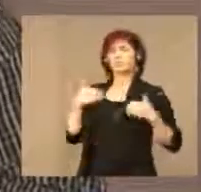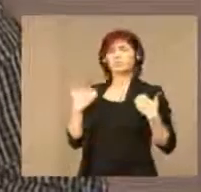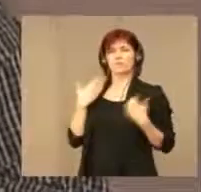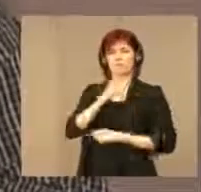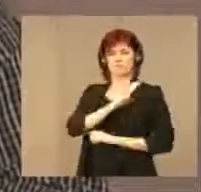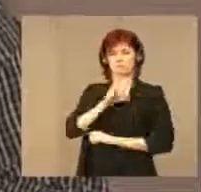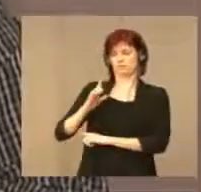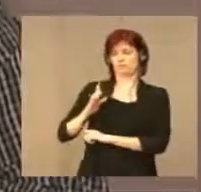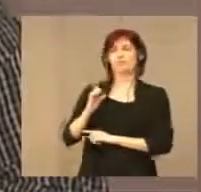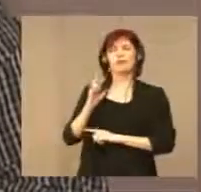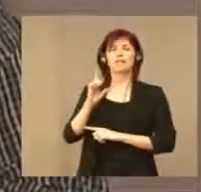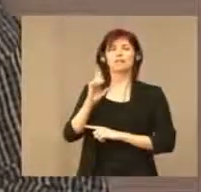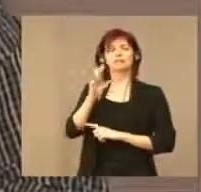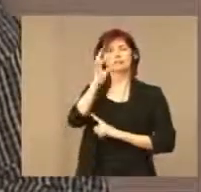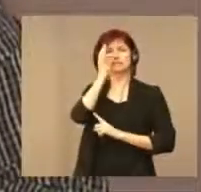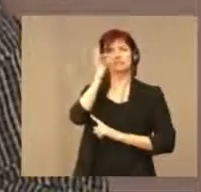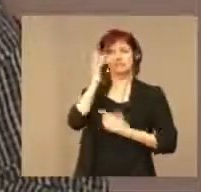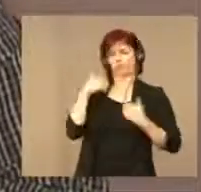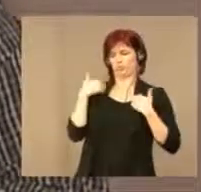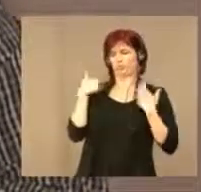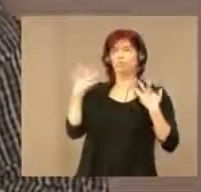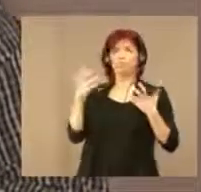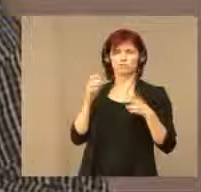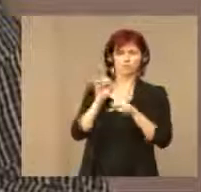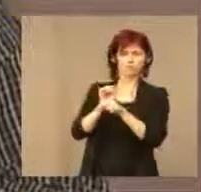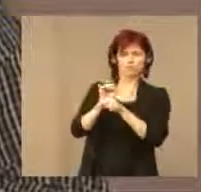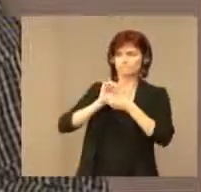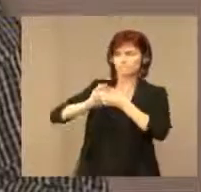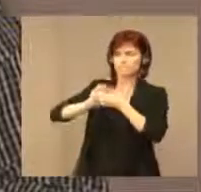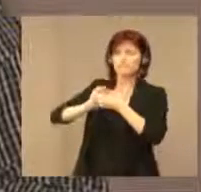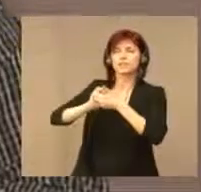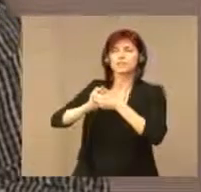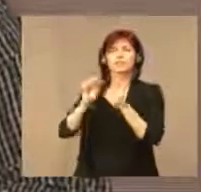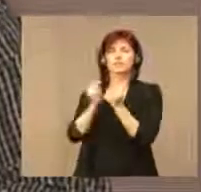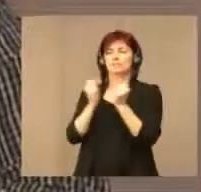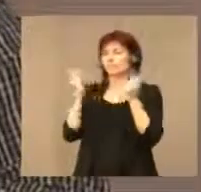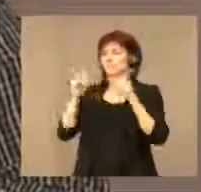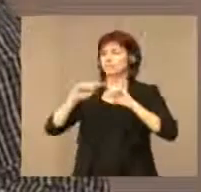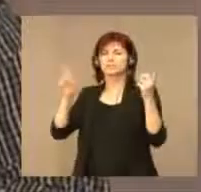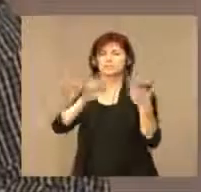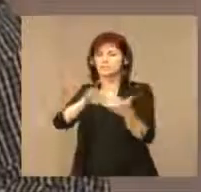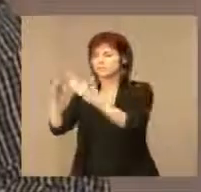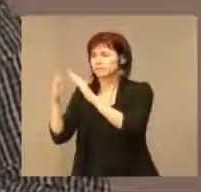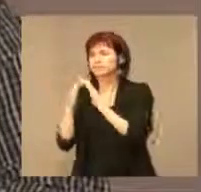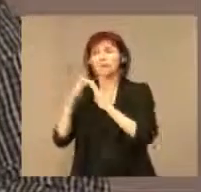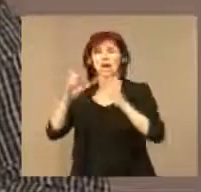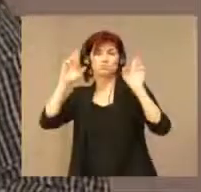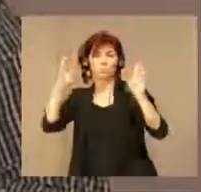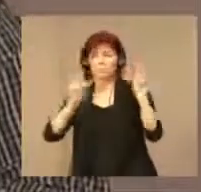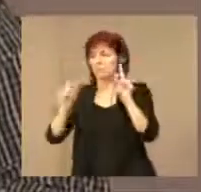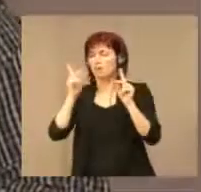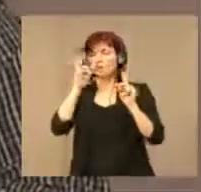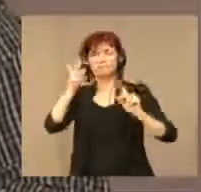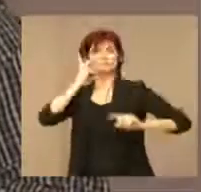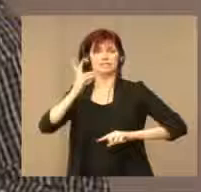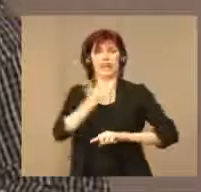Indigenous youth with disabilities. We're hoping that people will outreach to us either through the website or try